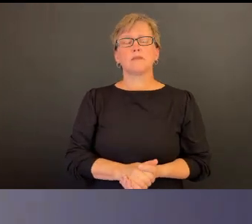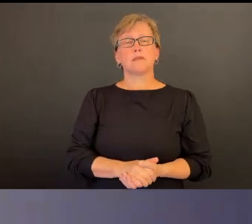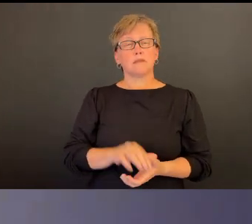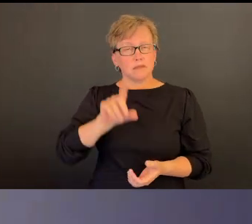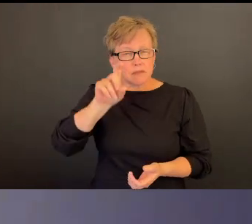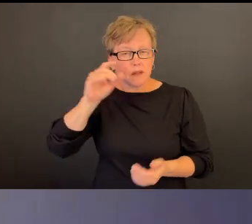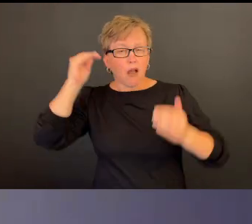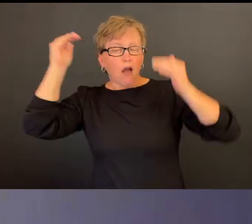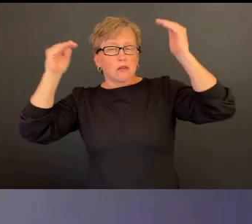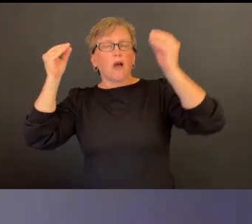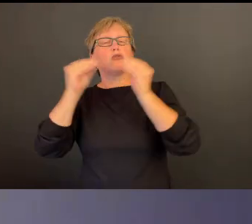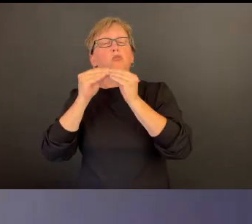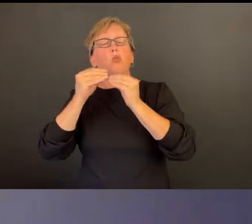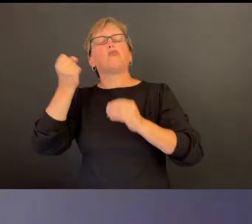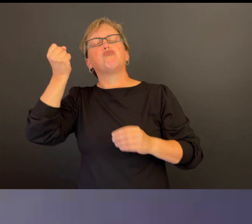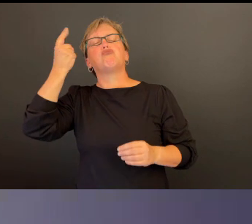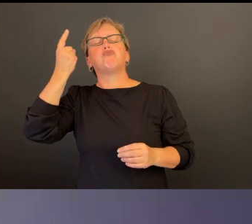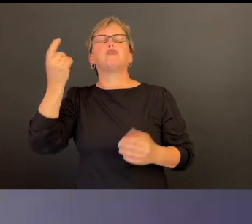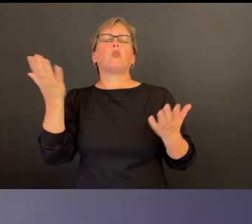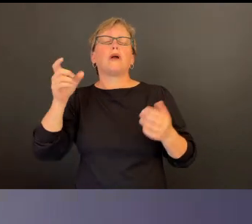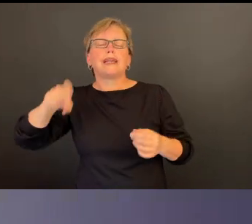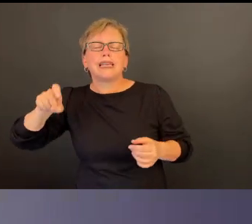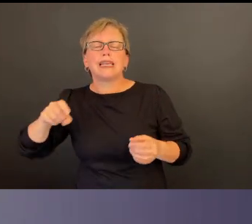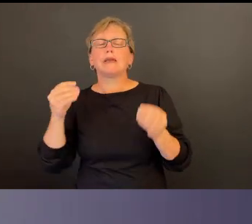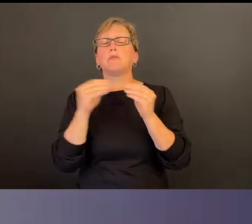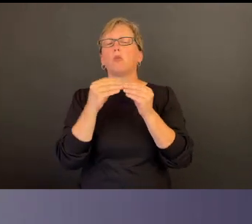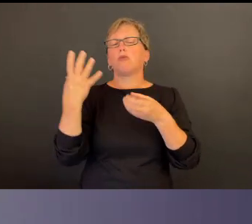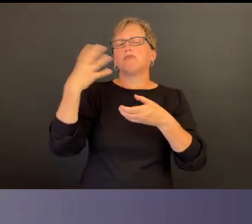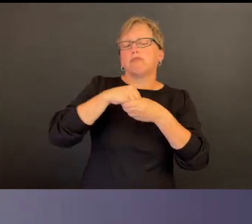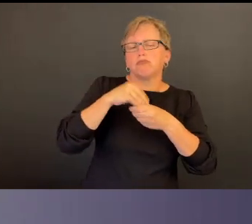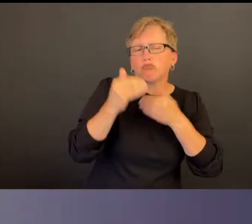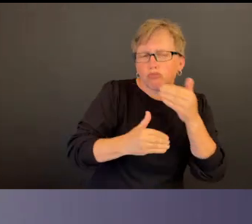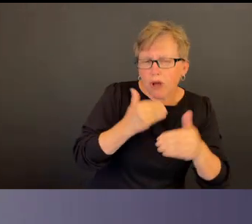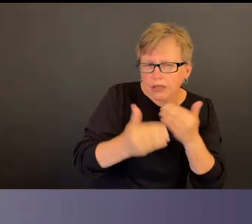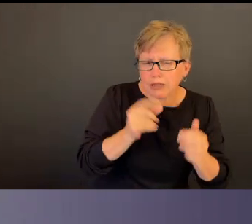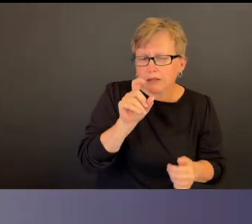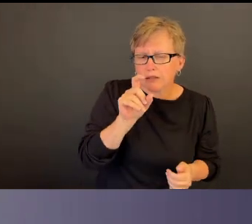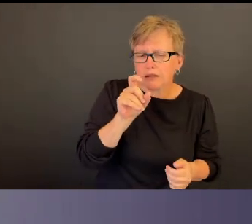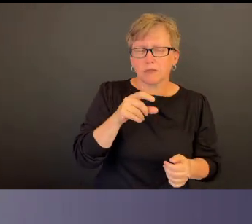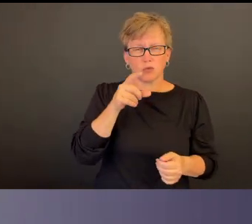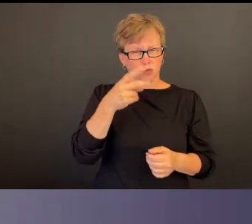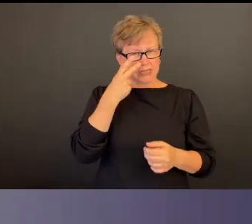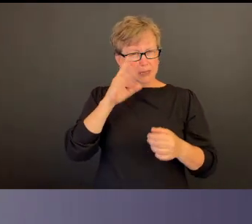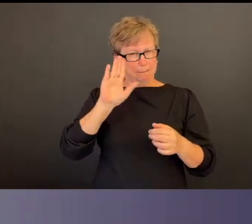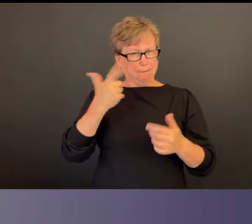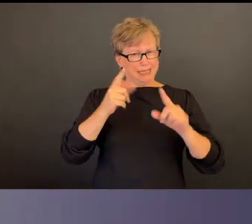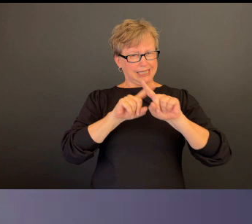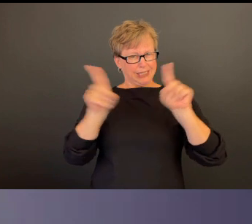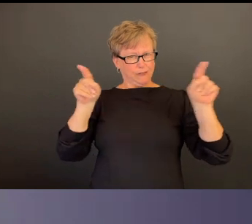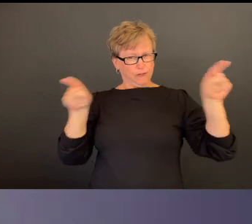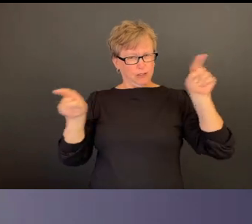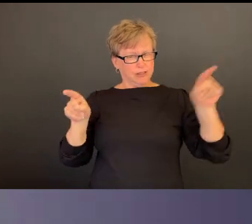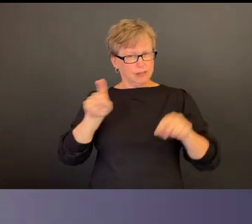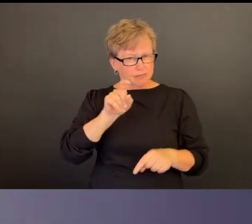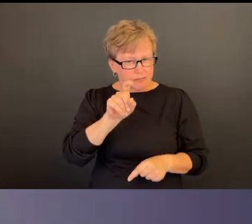a child thinks, well, I'm playing with this little ducky, so leave me alone. Do you see